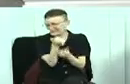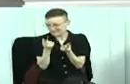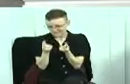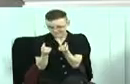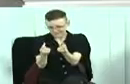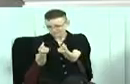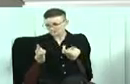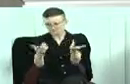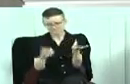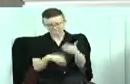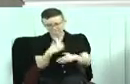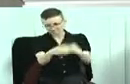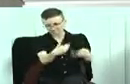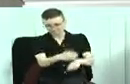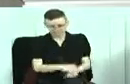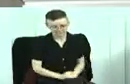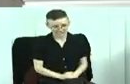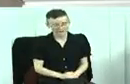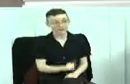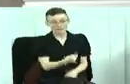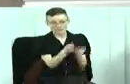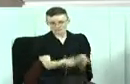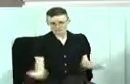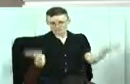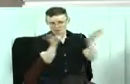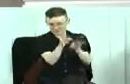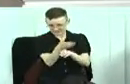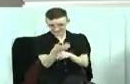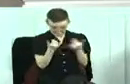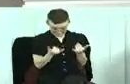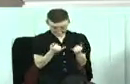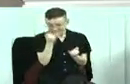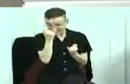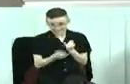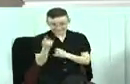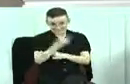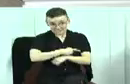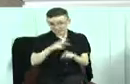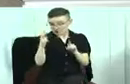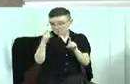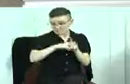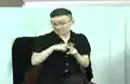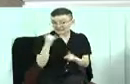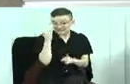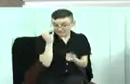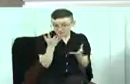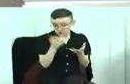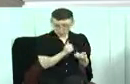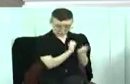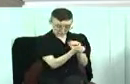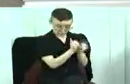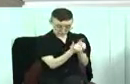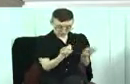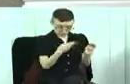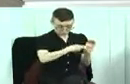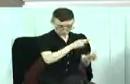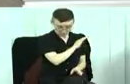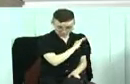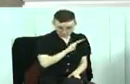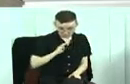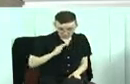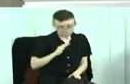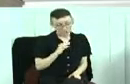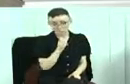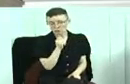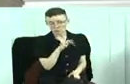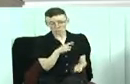congregation. A couple of important things. Today is the last day to get your applications in if you're considering running for the board or